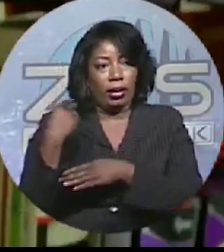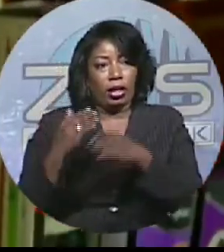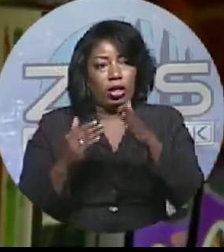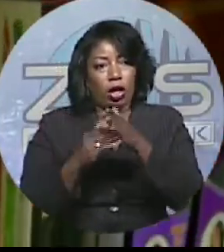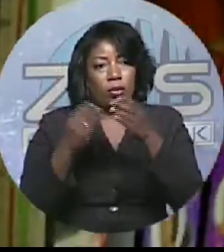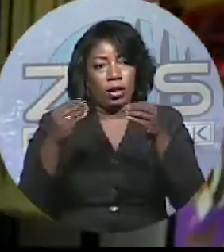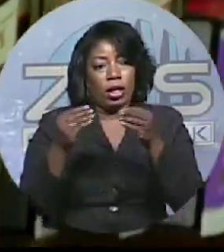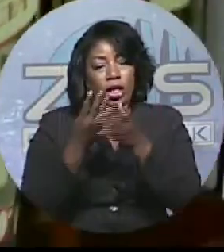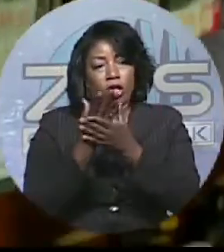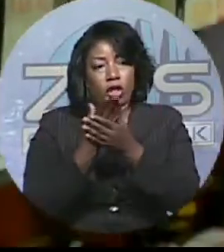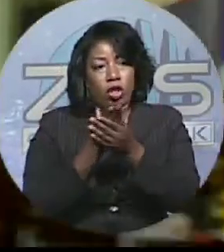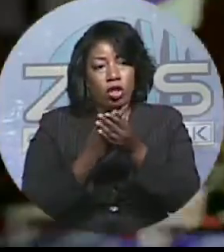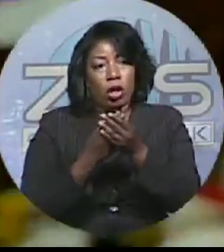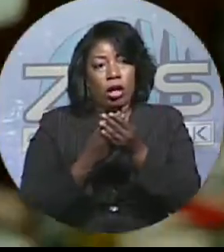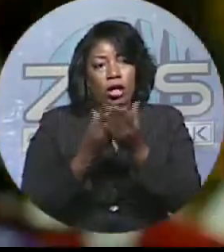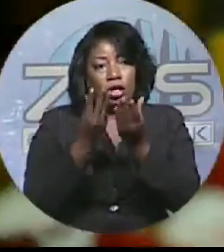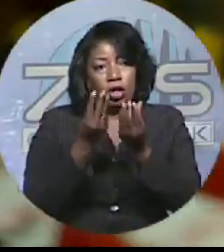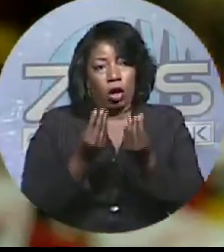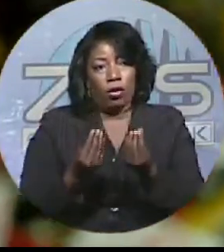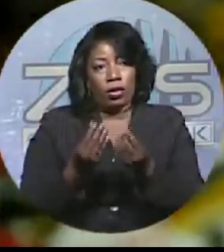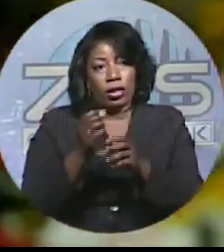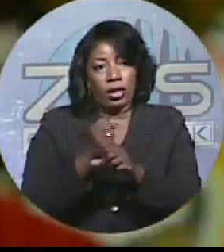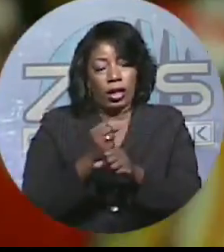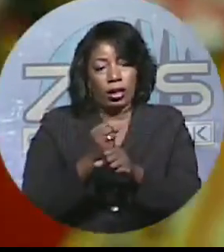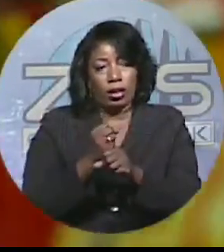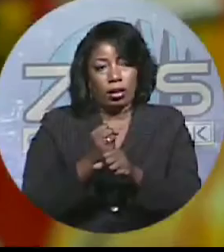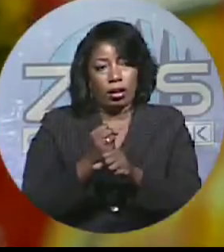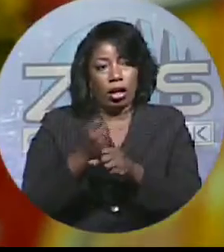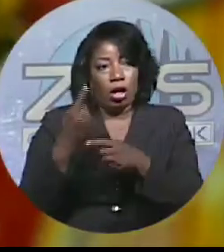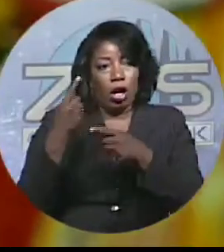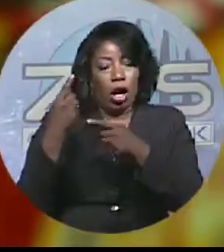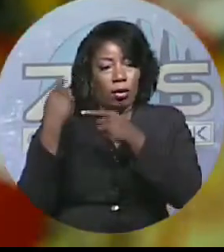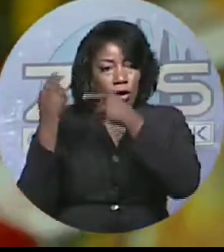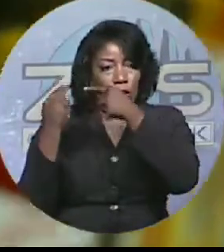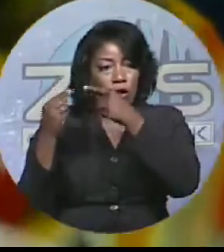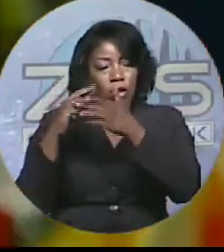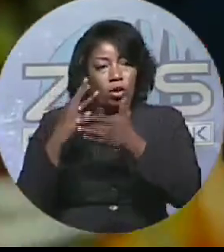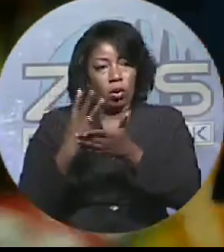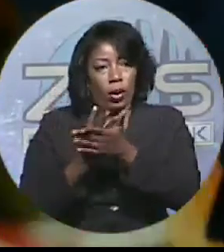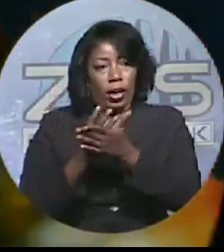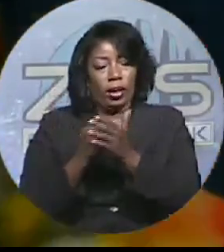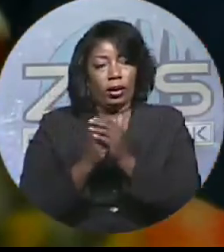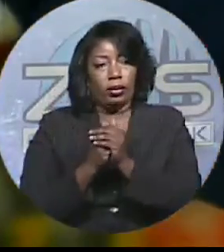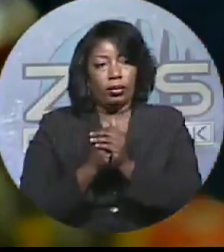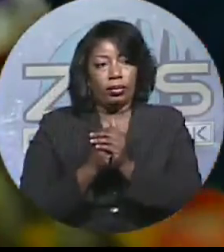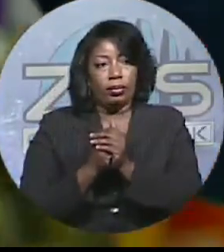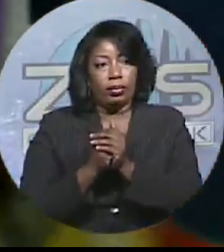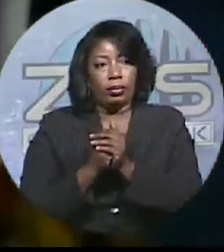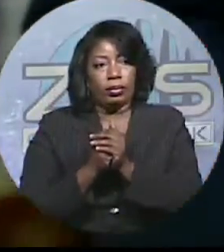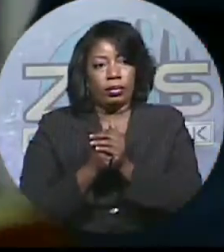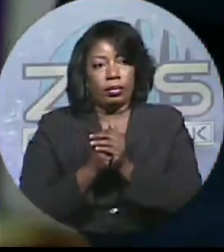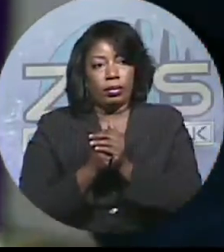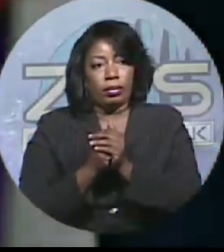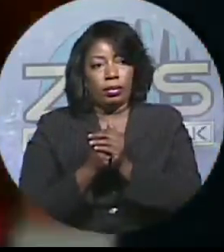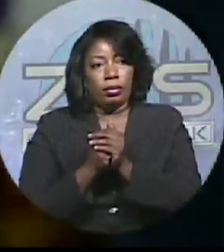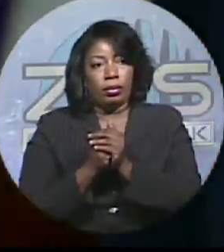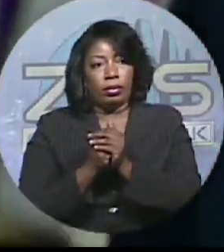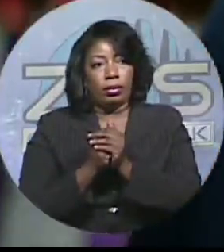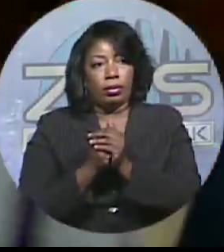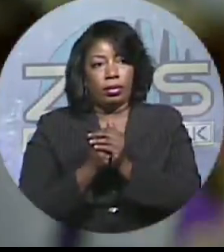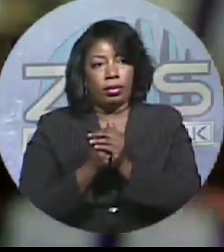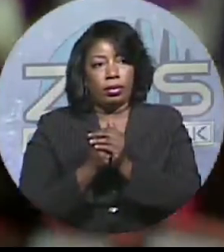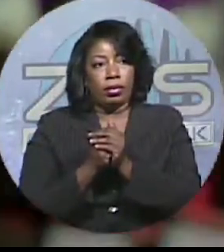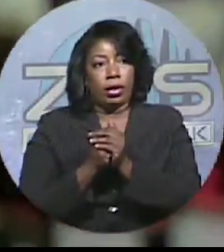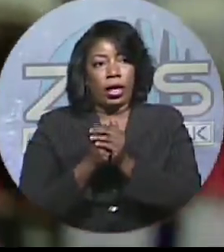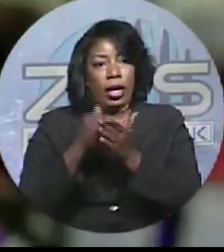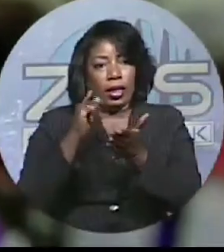more softer, it takes curls well, and that's just the brand that the hairdressers